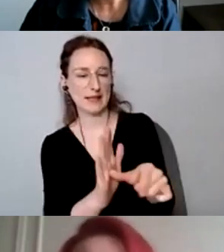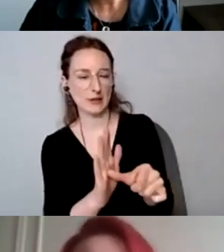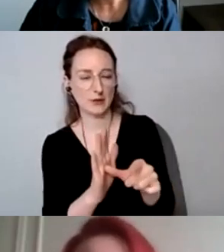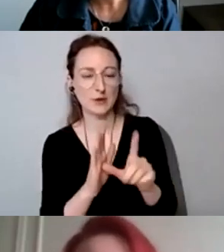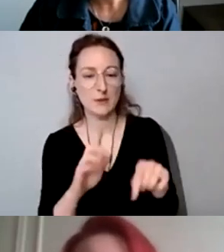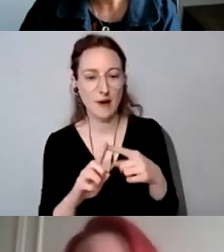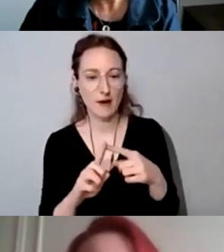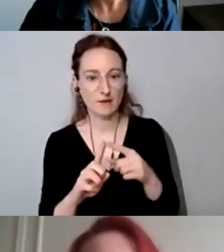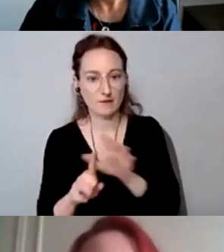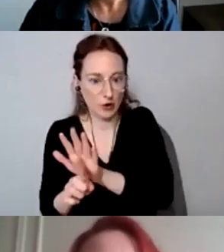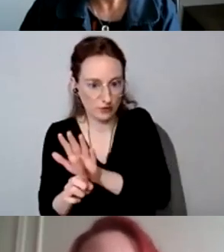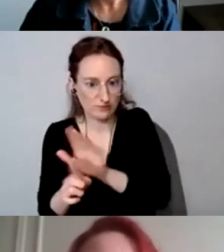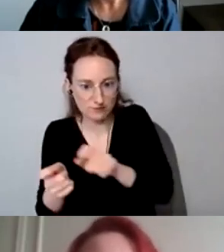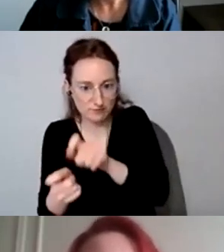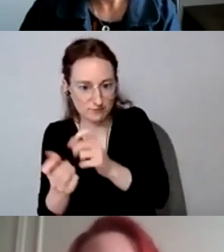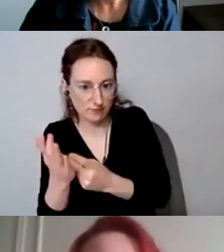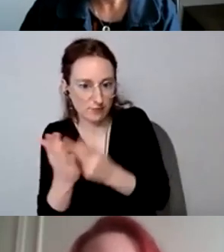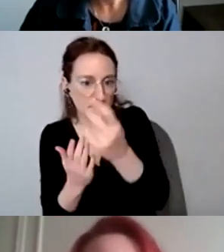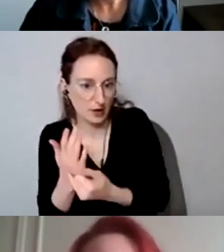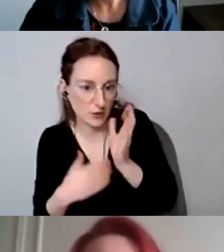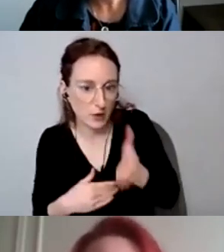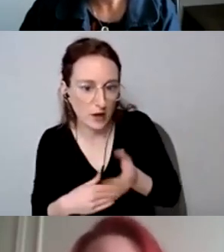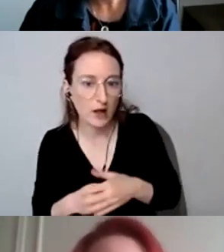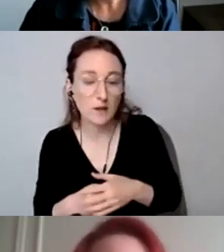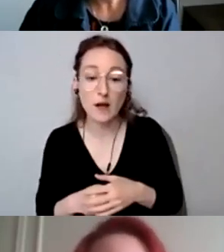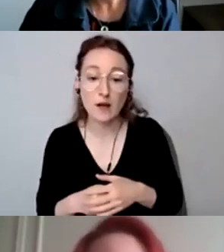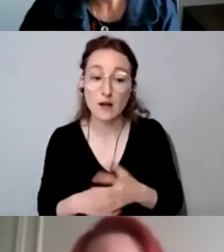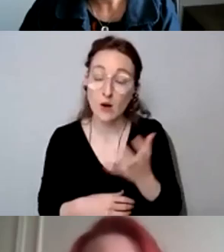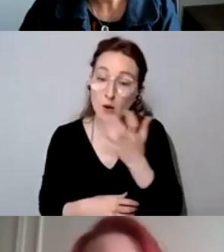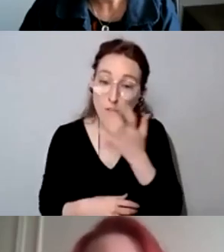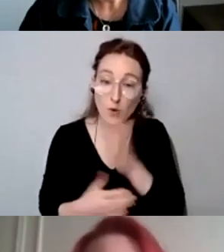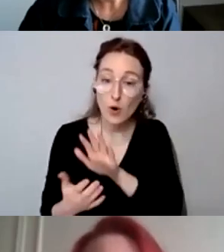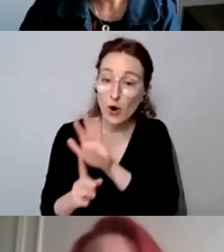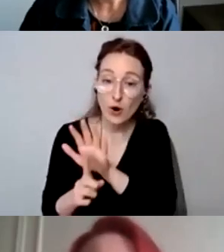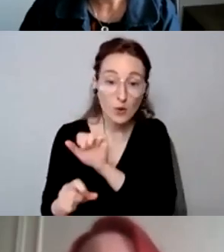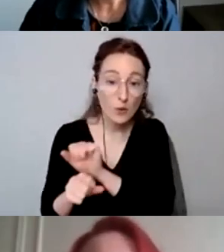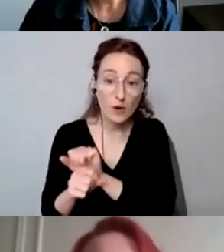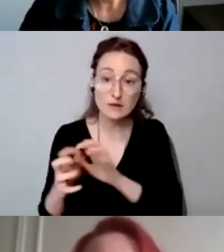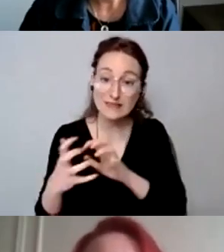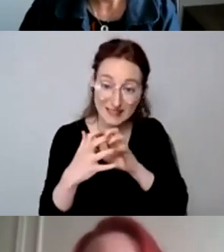her projects in particular, but it was truly intersectional. And that's why when she was,